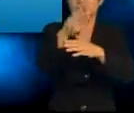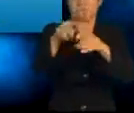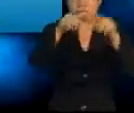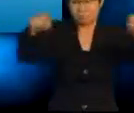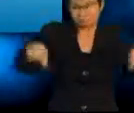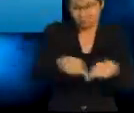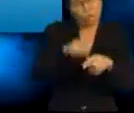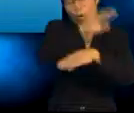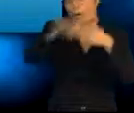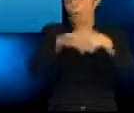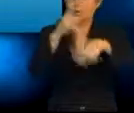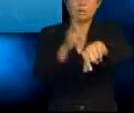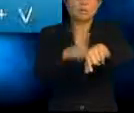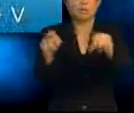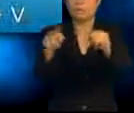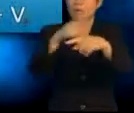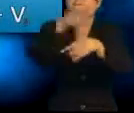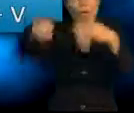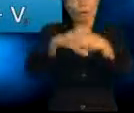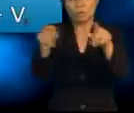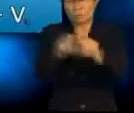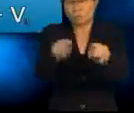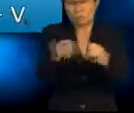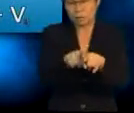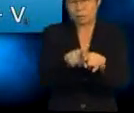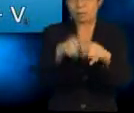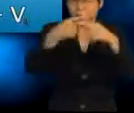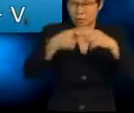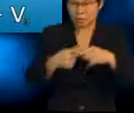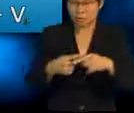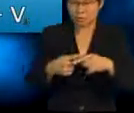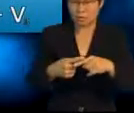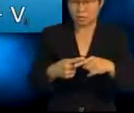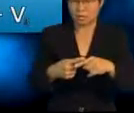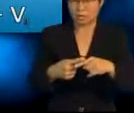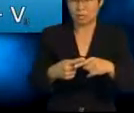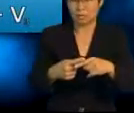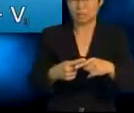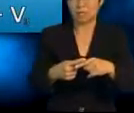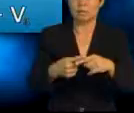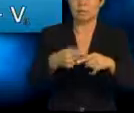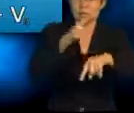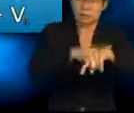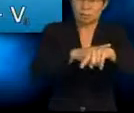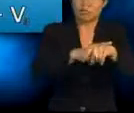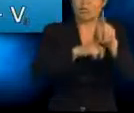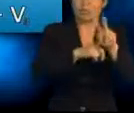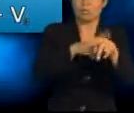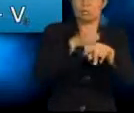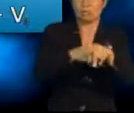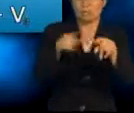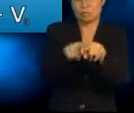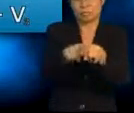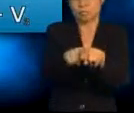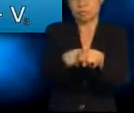same. The sum of the potential difference in a series circuit is equal to the